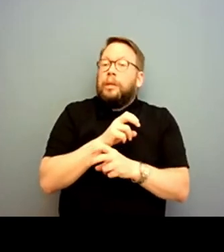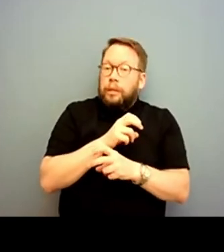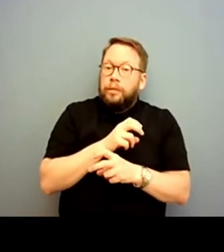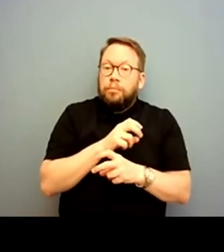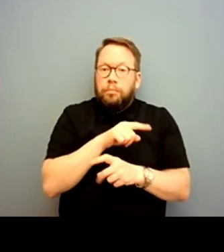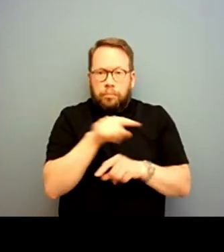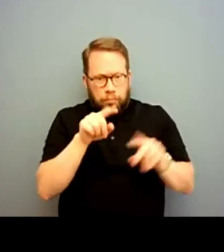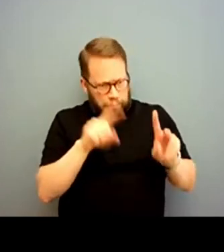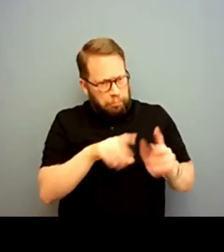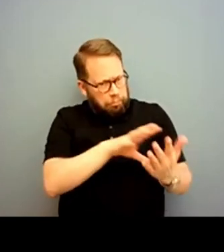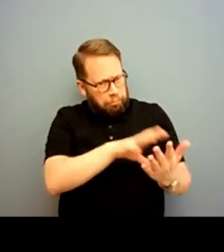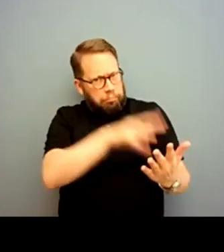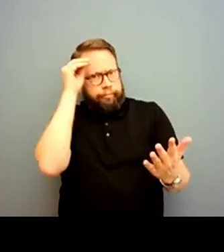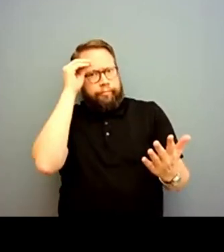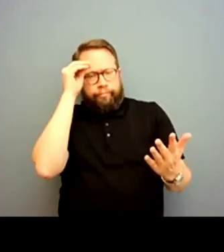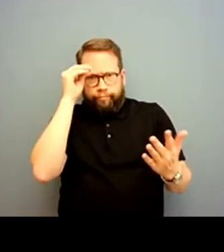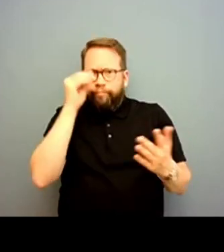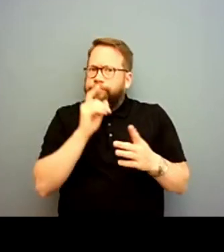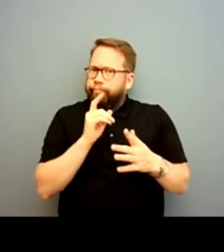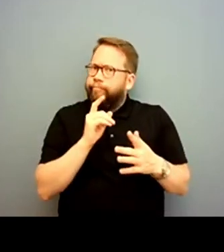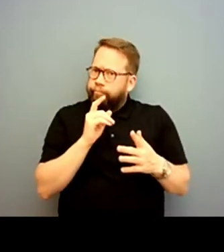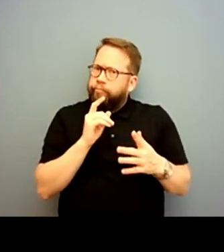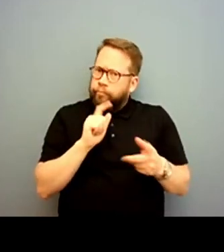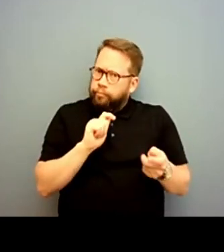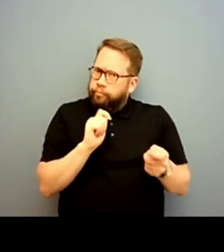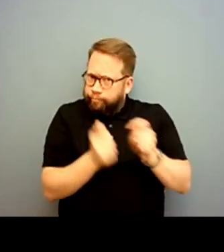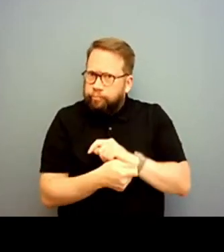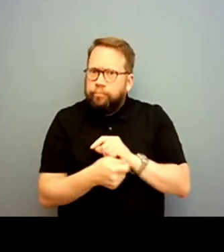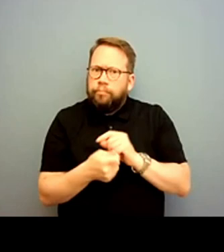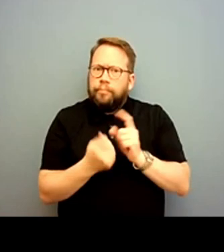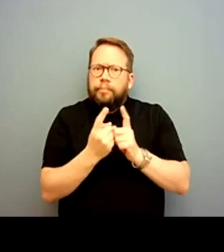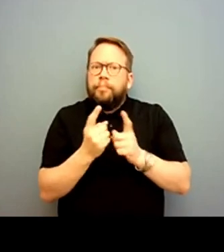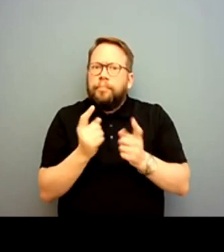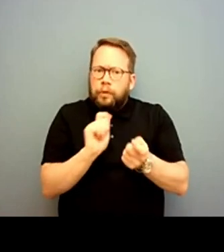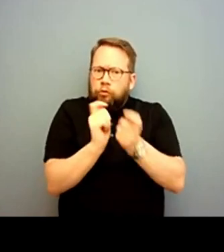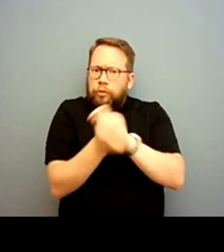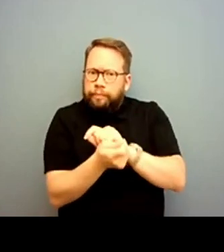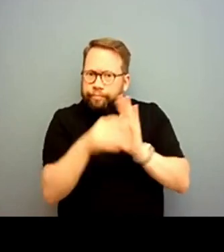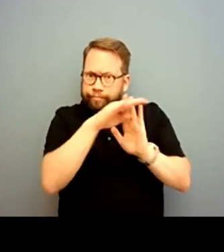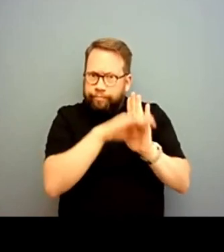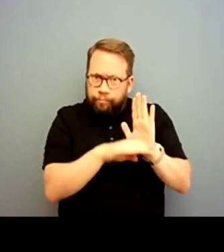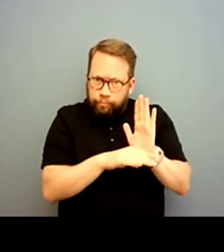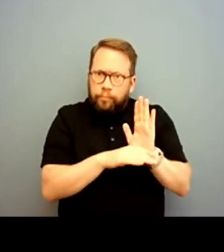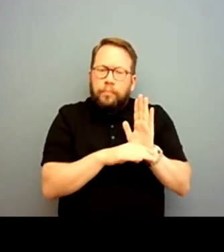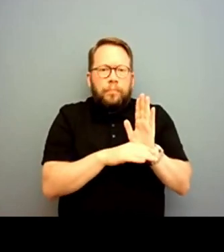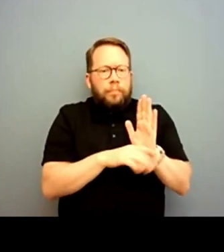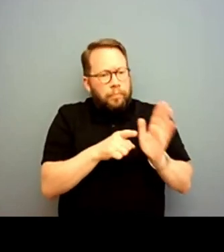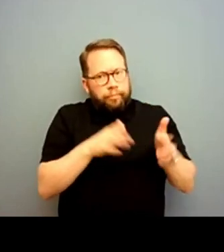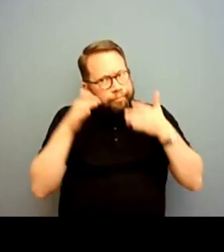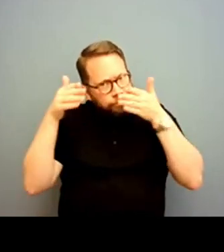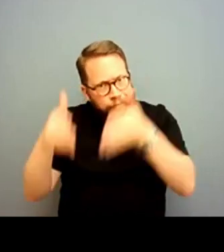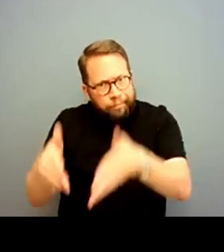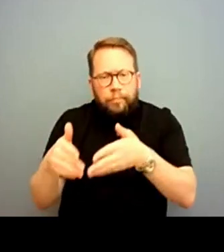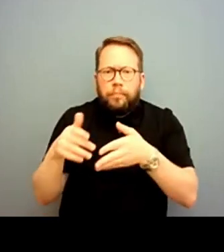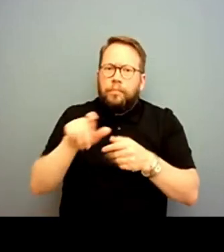there would be some added value in a convention in dealing with ableist assumptions in law and